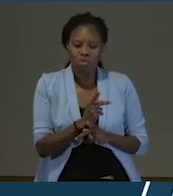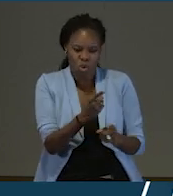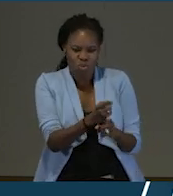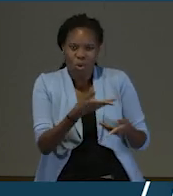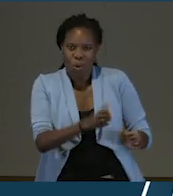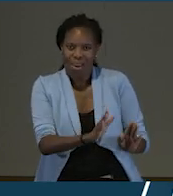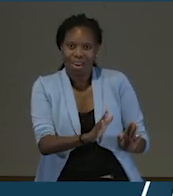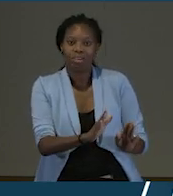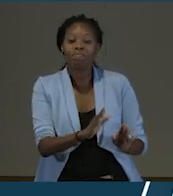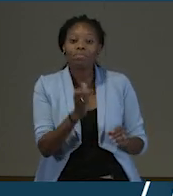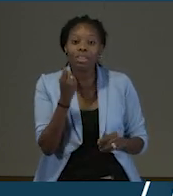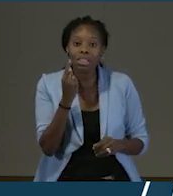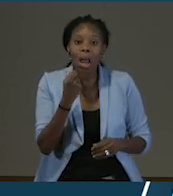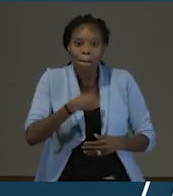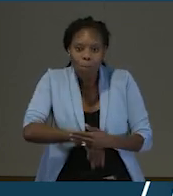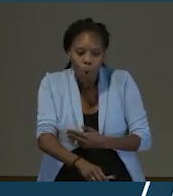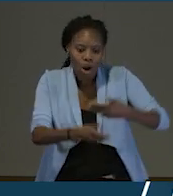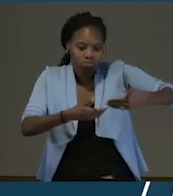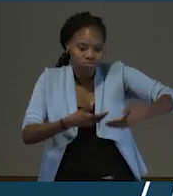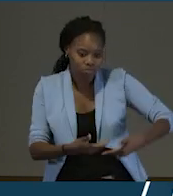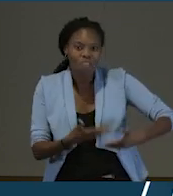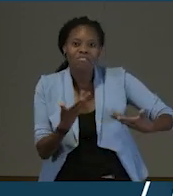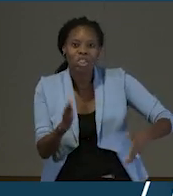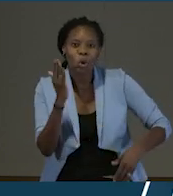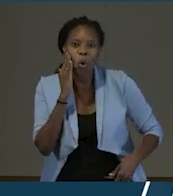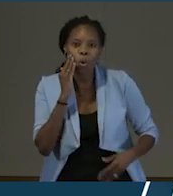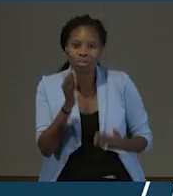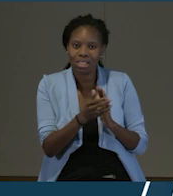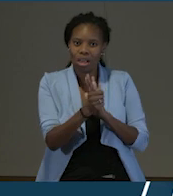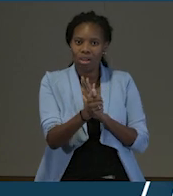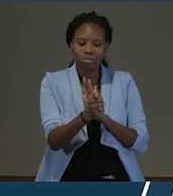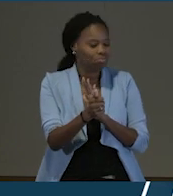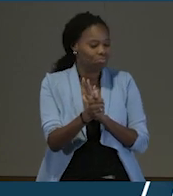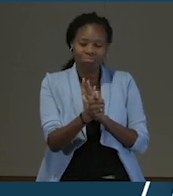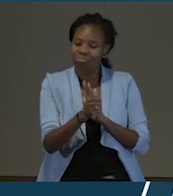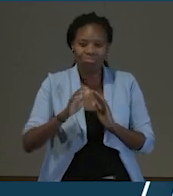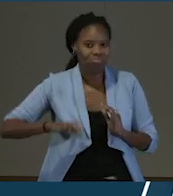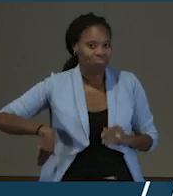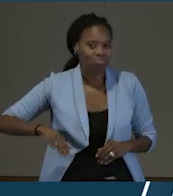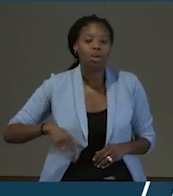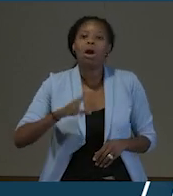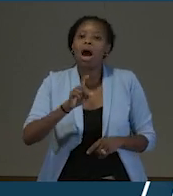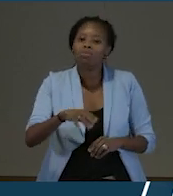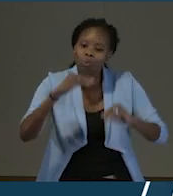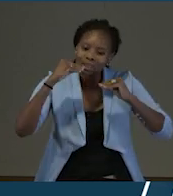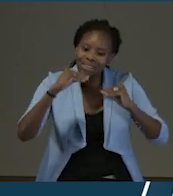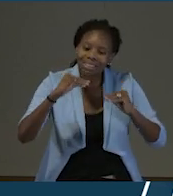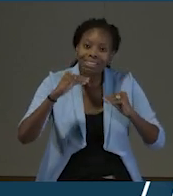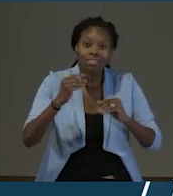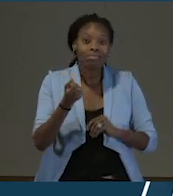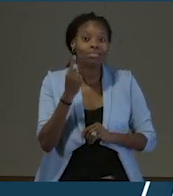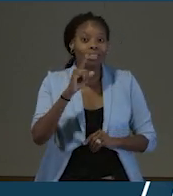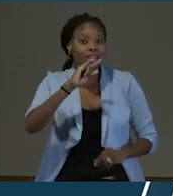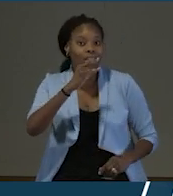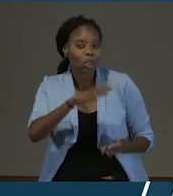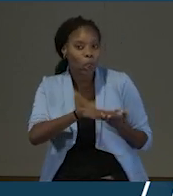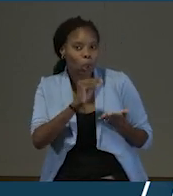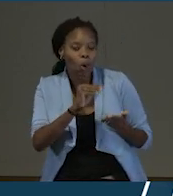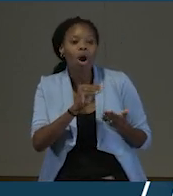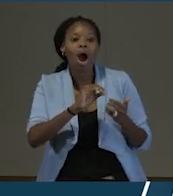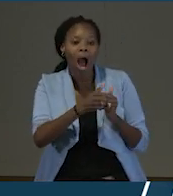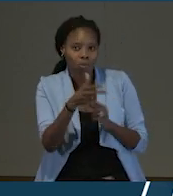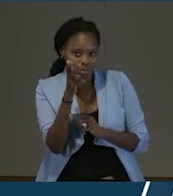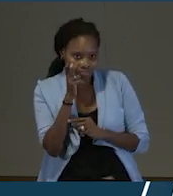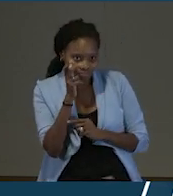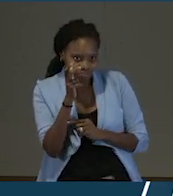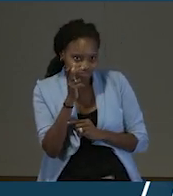don't come out of the womb knowing manners and social rules, so these skills need to be taught. And because children learn mostly, again, through observation and imitation, it is